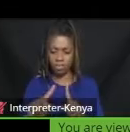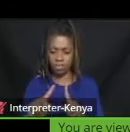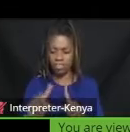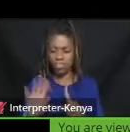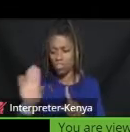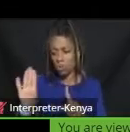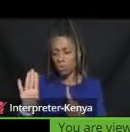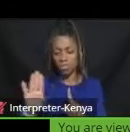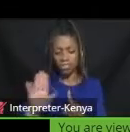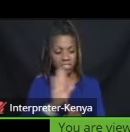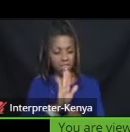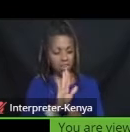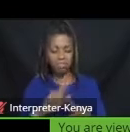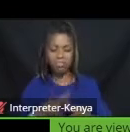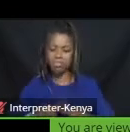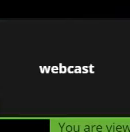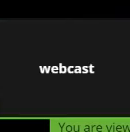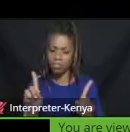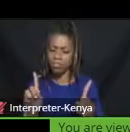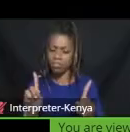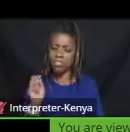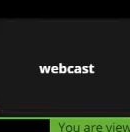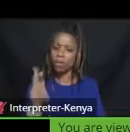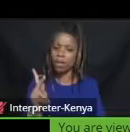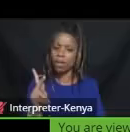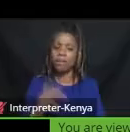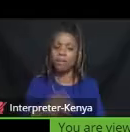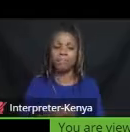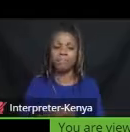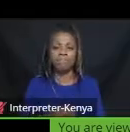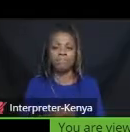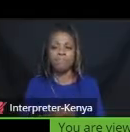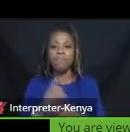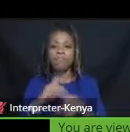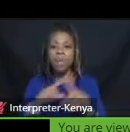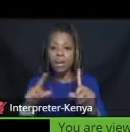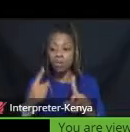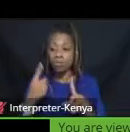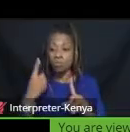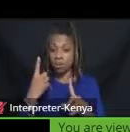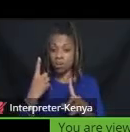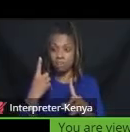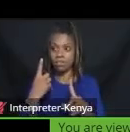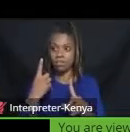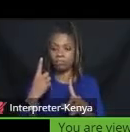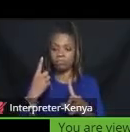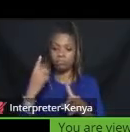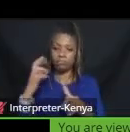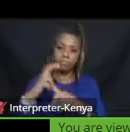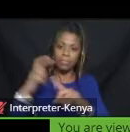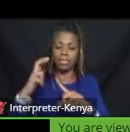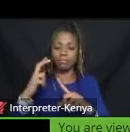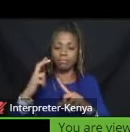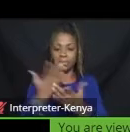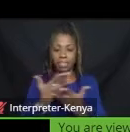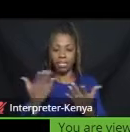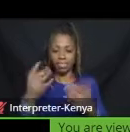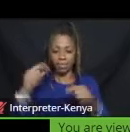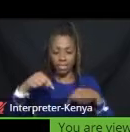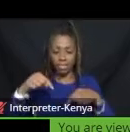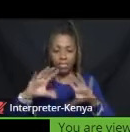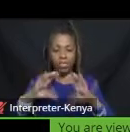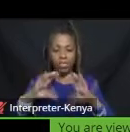direction for education in the state. And one of the great things about this coalition is that we have that representation